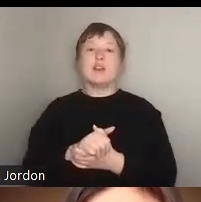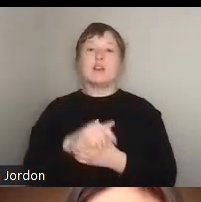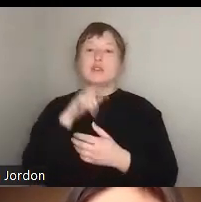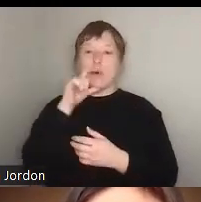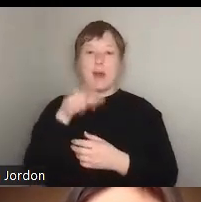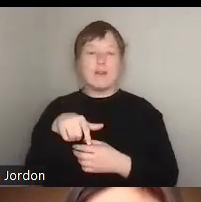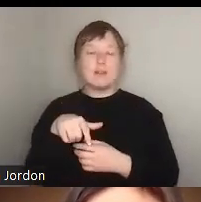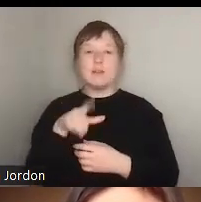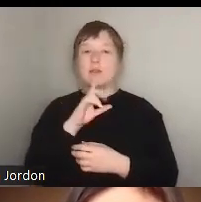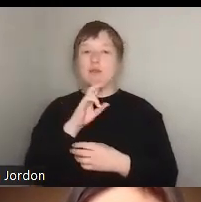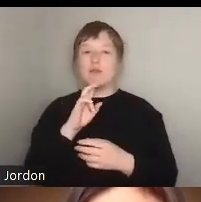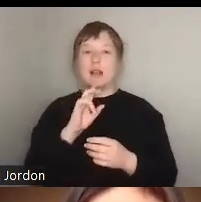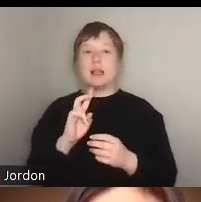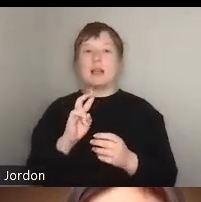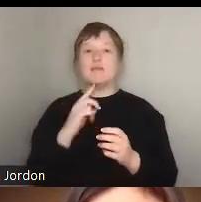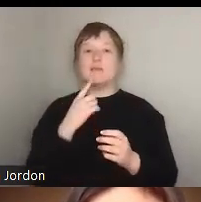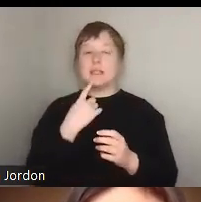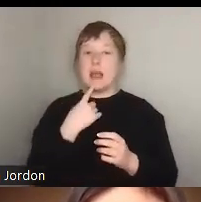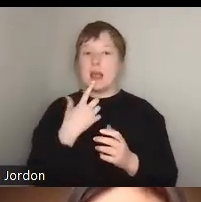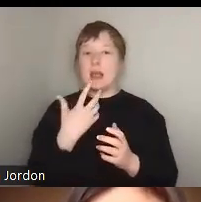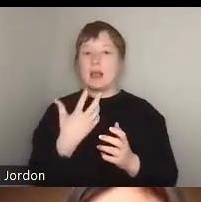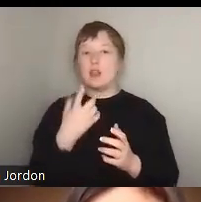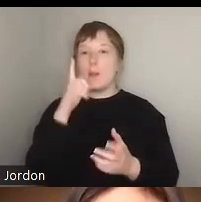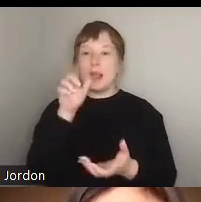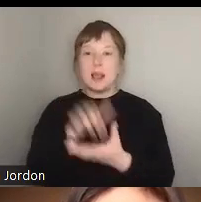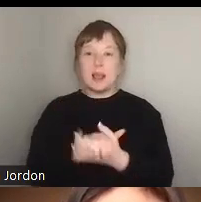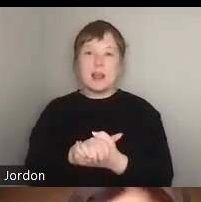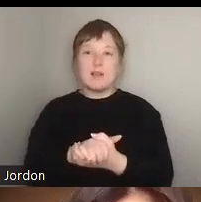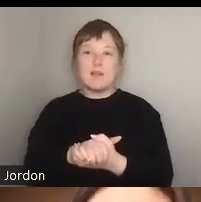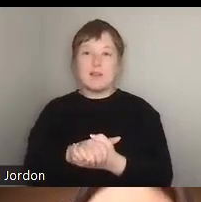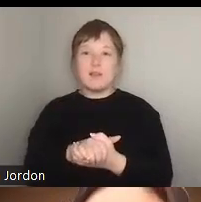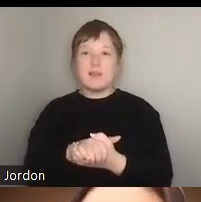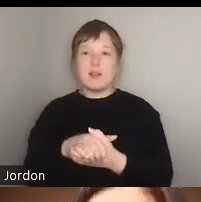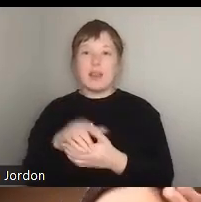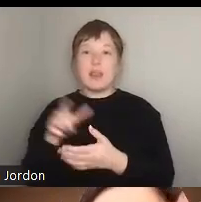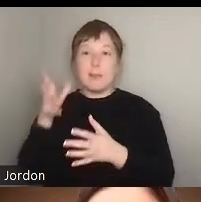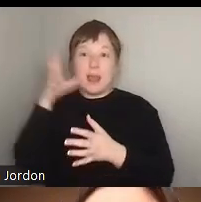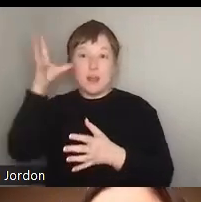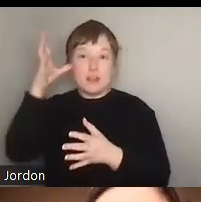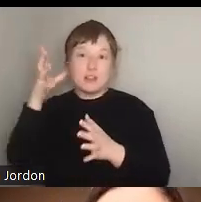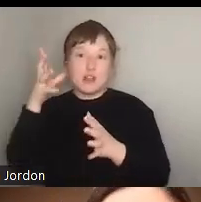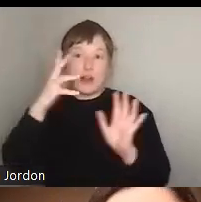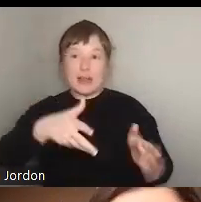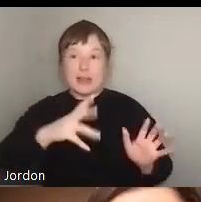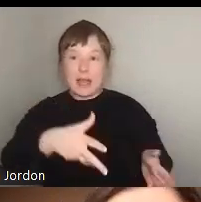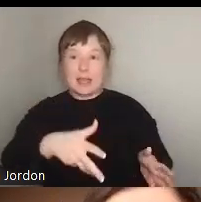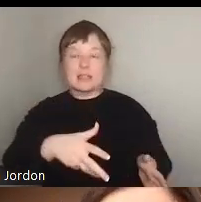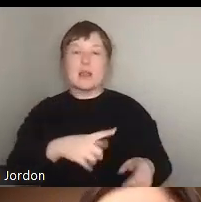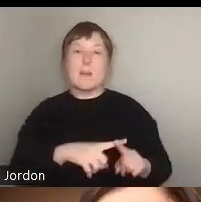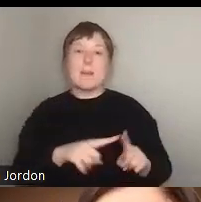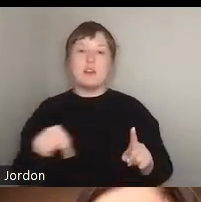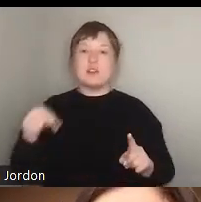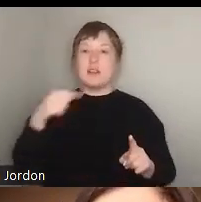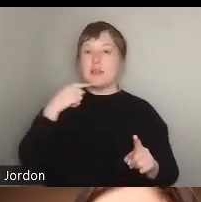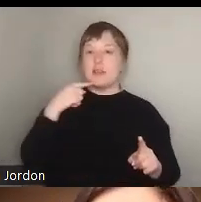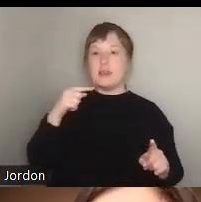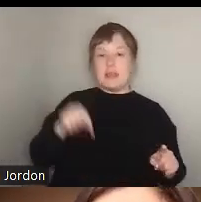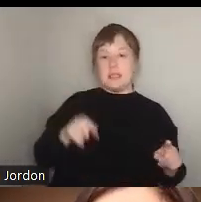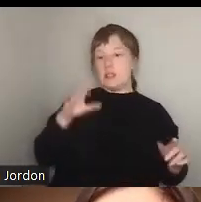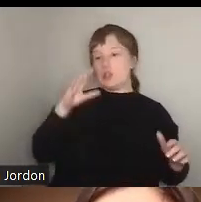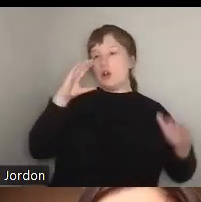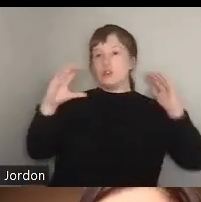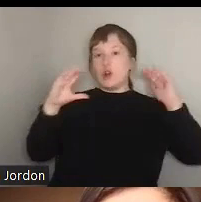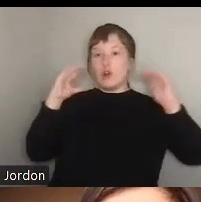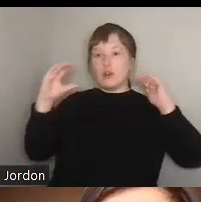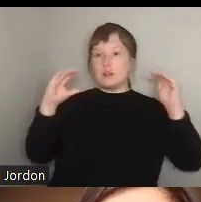to necessarily say that you believe they're being neglectful. You can just say this adult